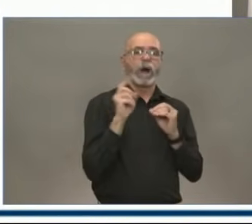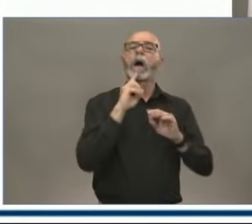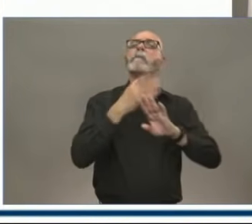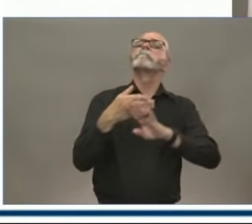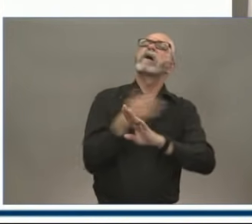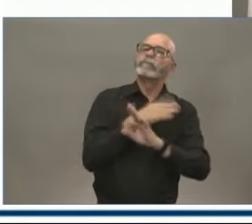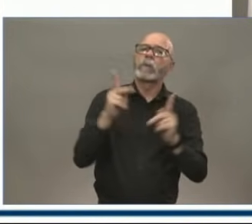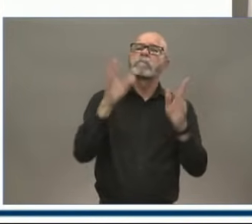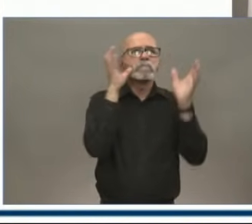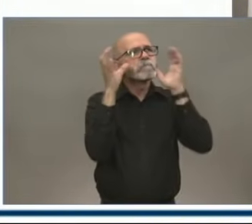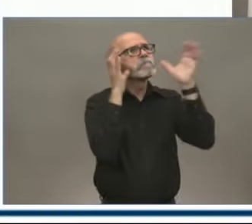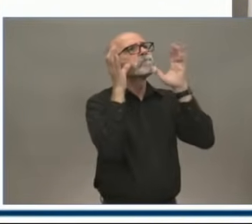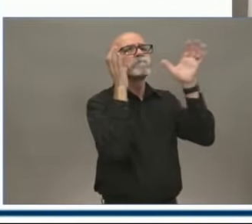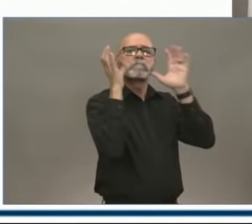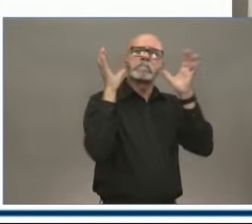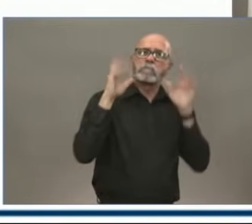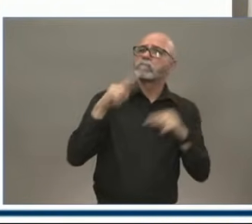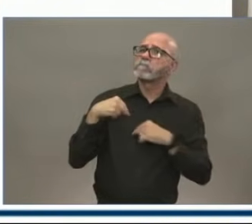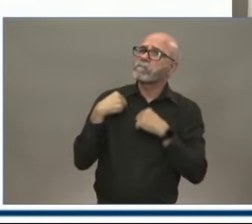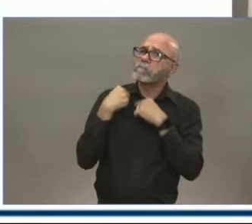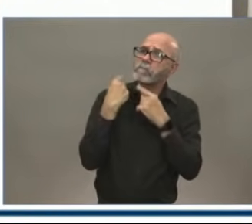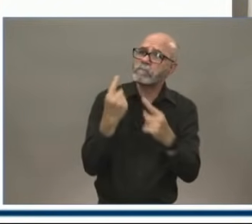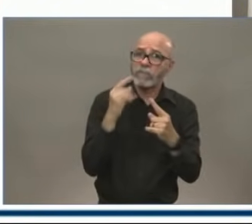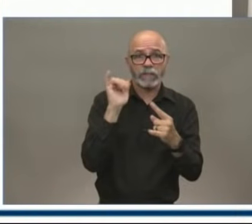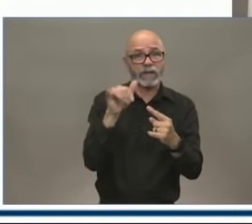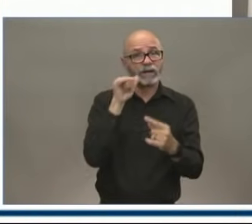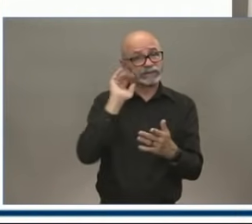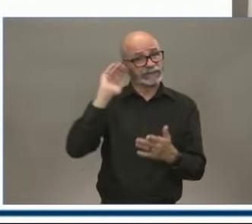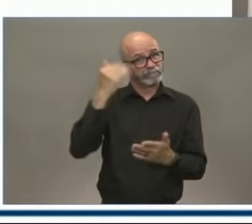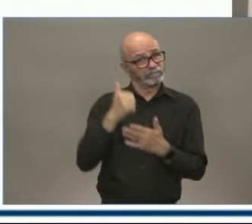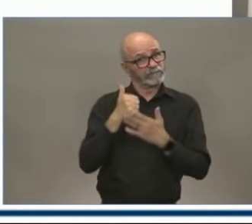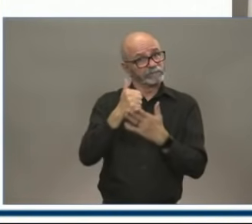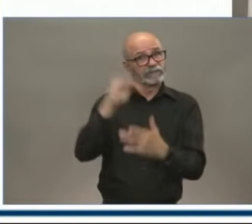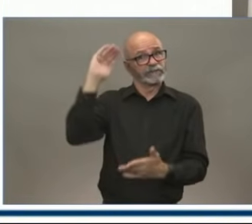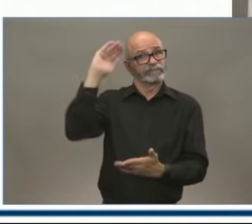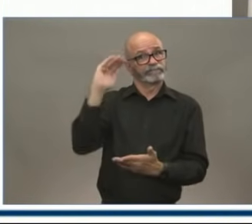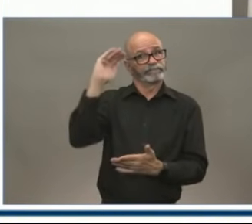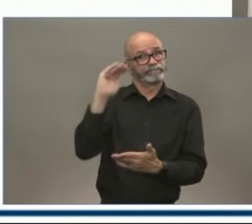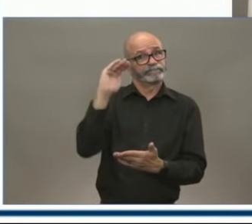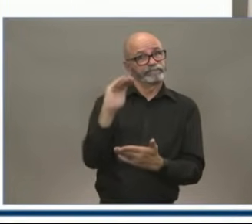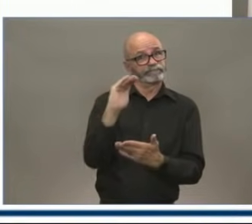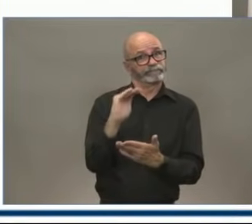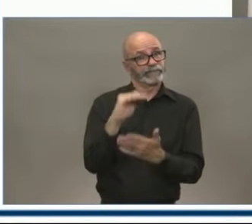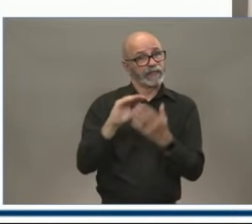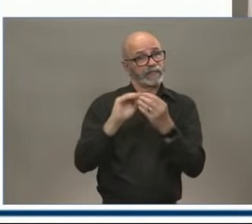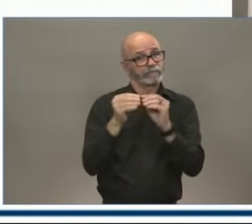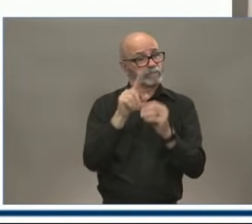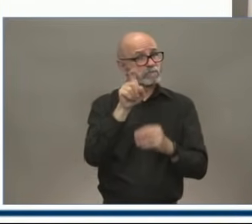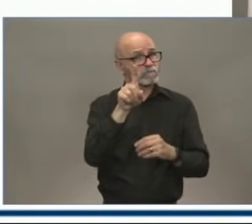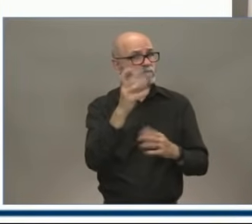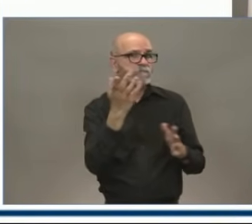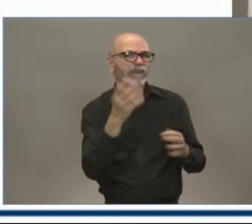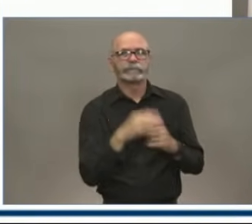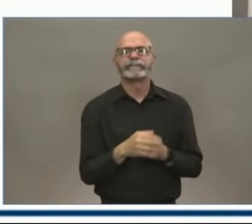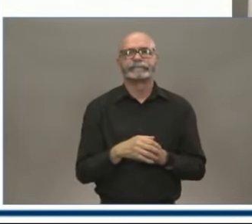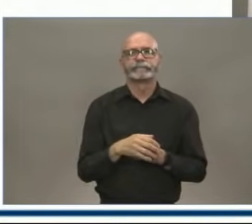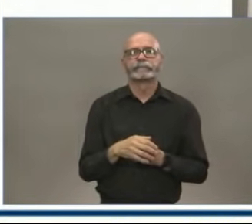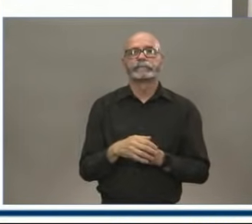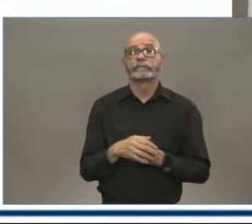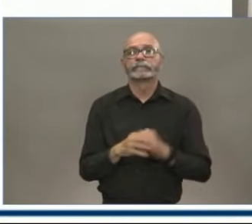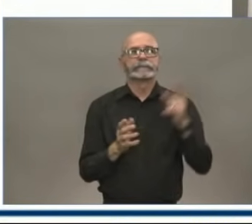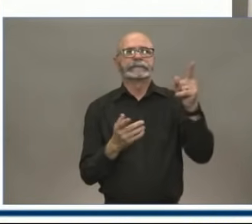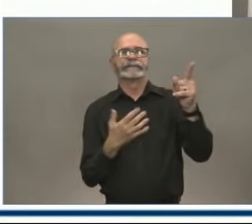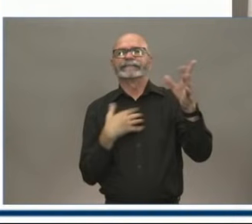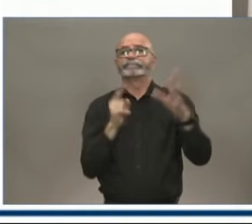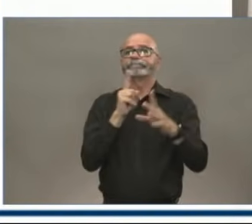you'd previously put in place. Did that play a role perhaps in keeping the numbers down so far and recognizing that it's still early?